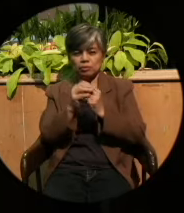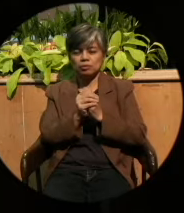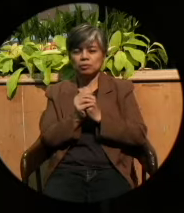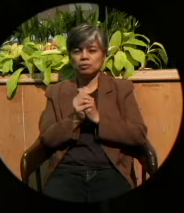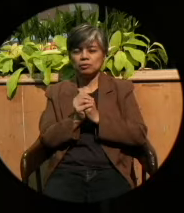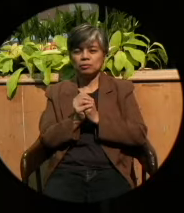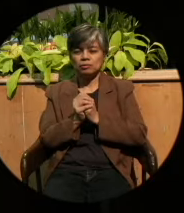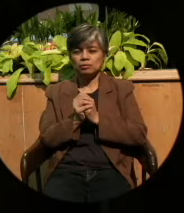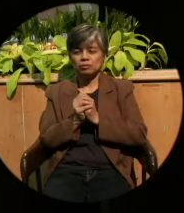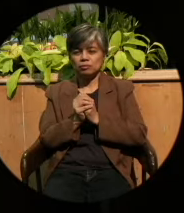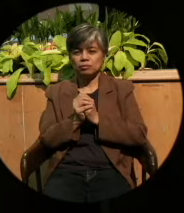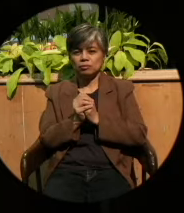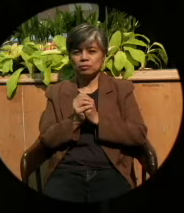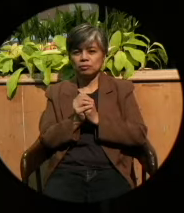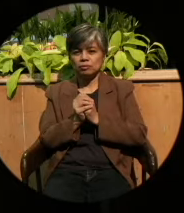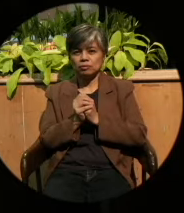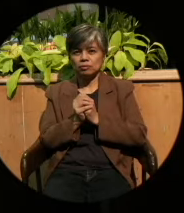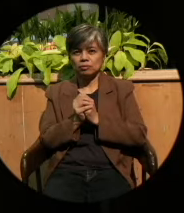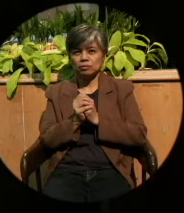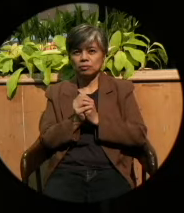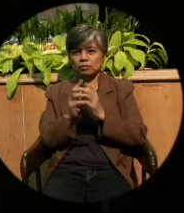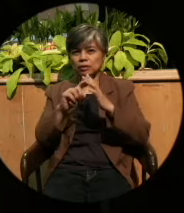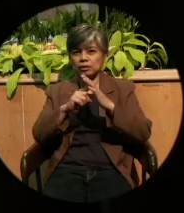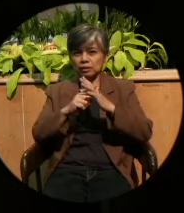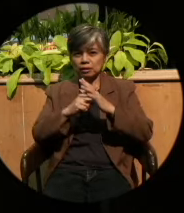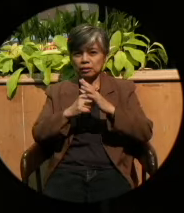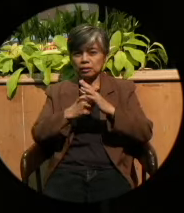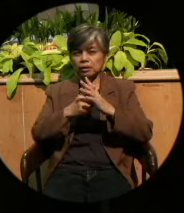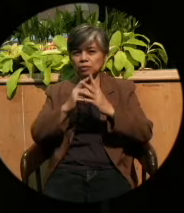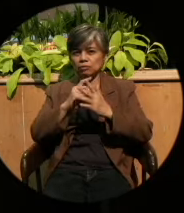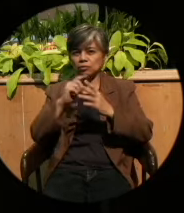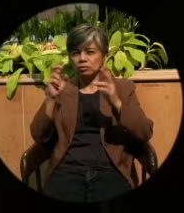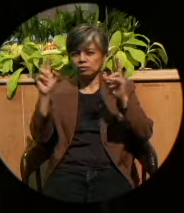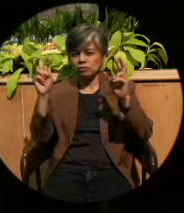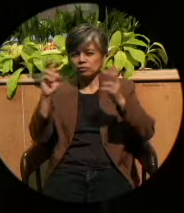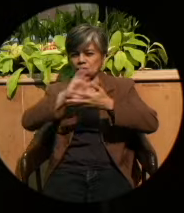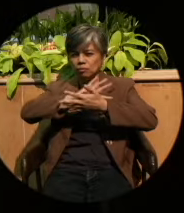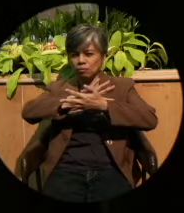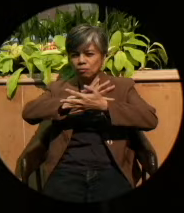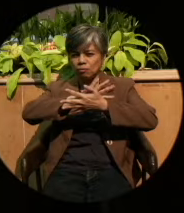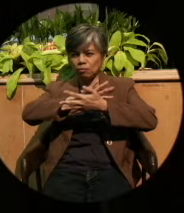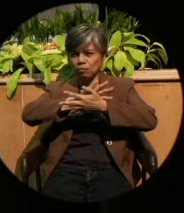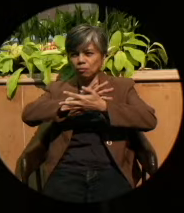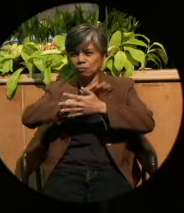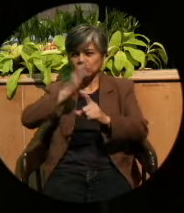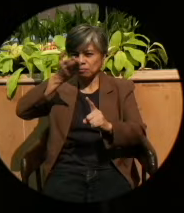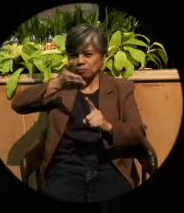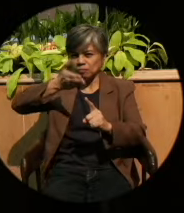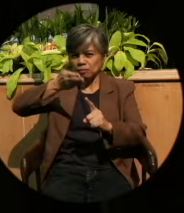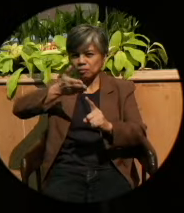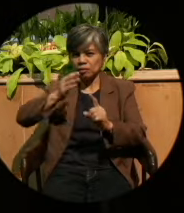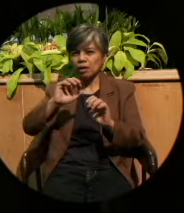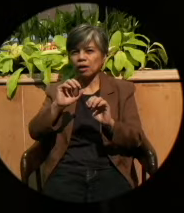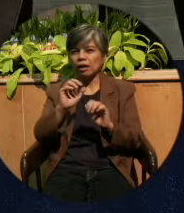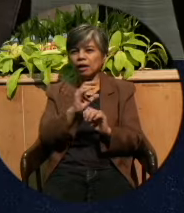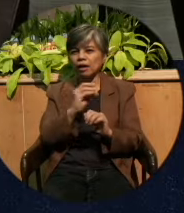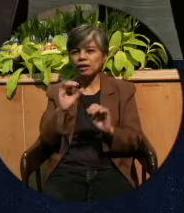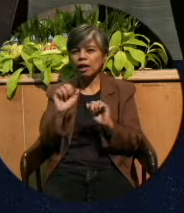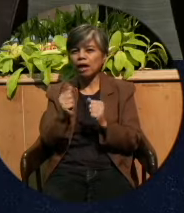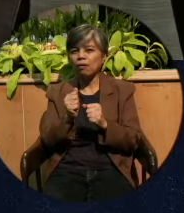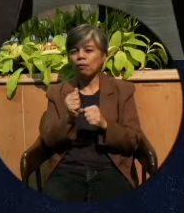Let's start with the coded bias that you have seen and how it has justified inequality.